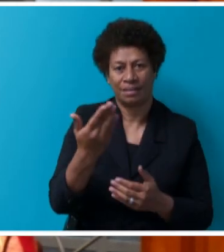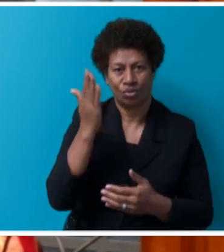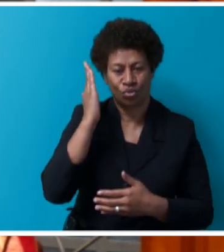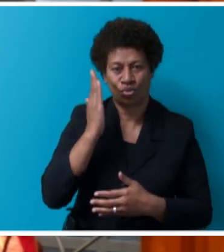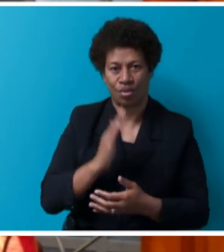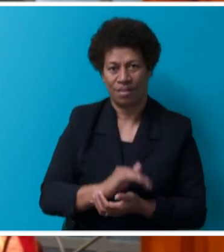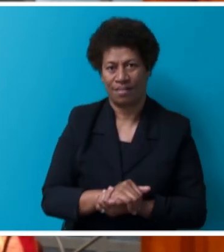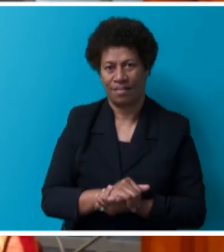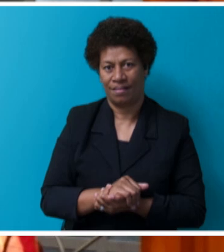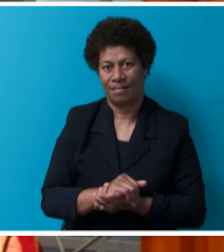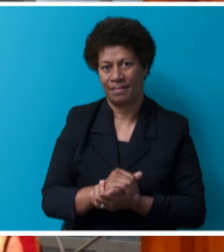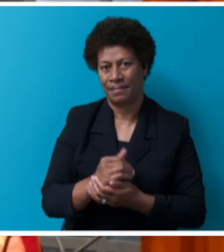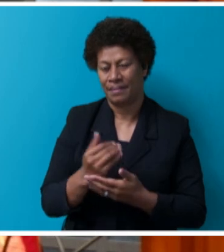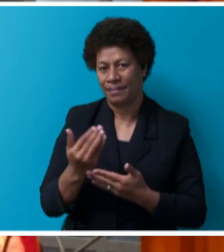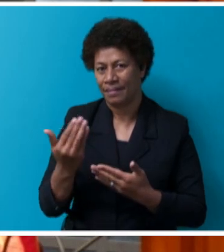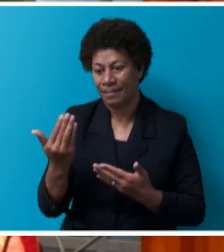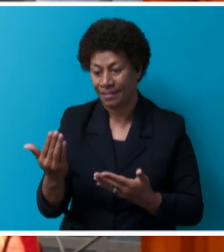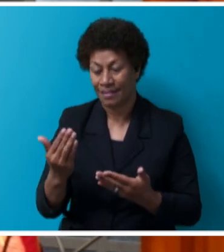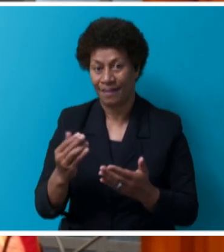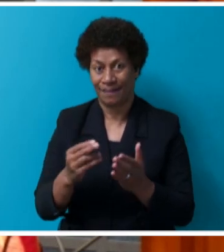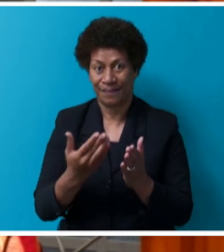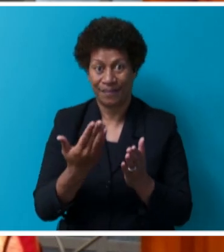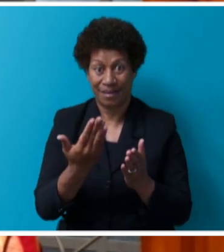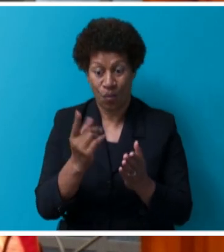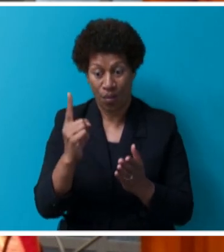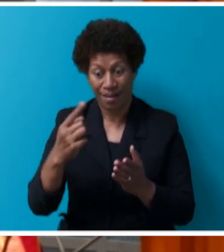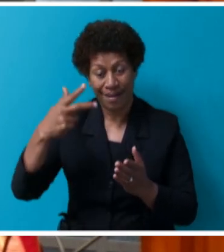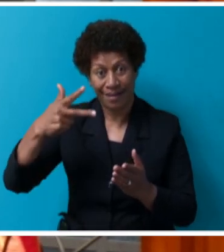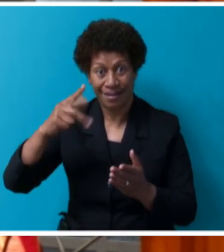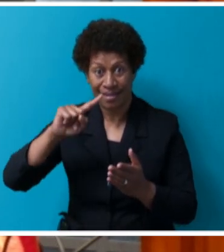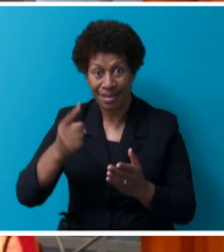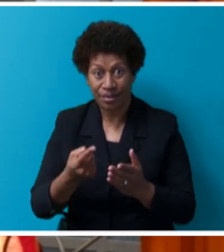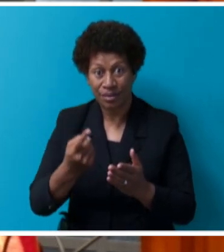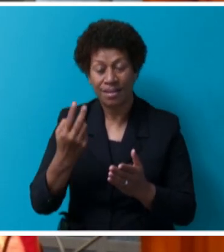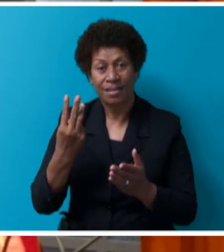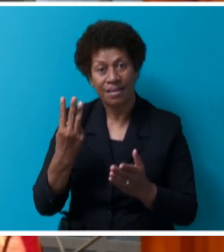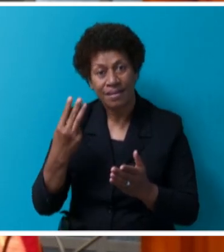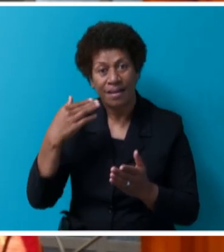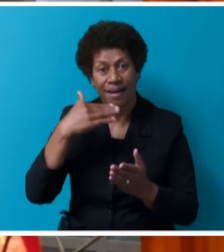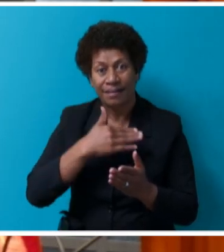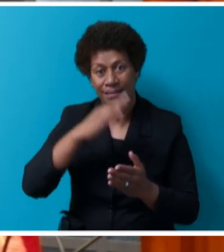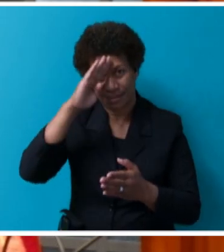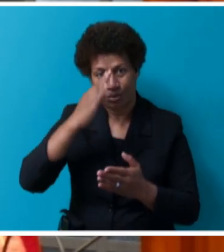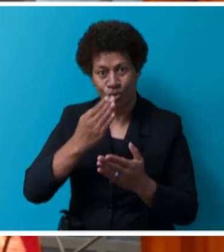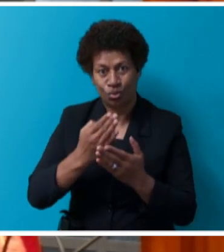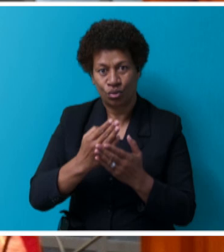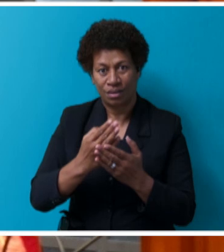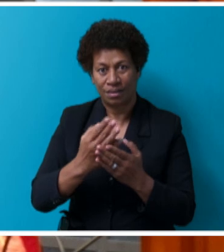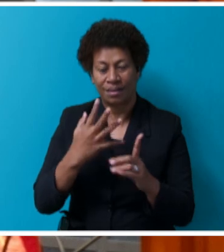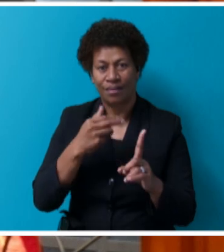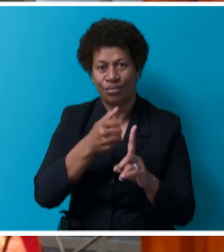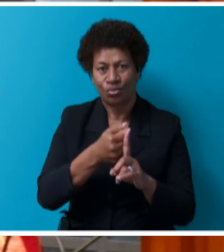and transitional stage to year one for the 18,325 students enrolled in our pre-primary